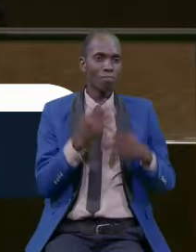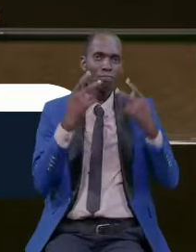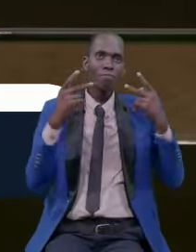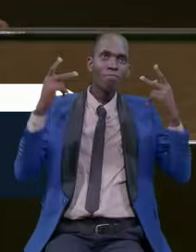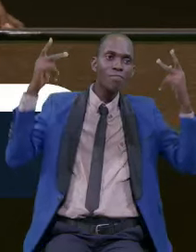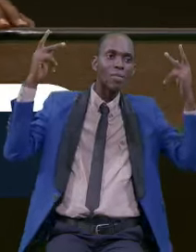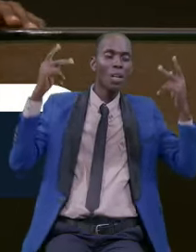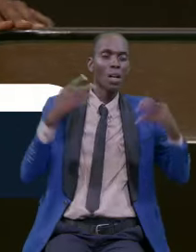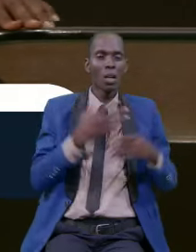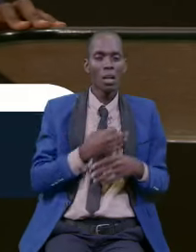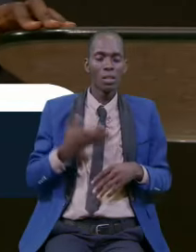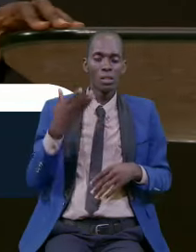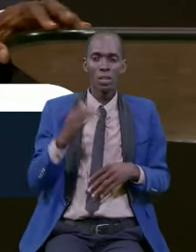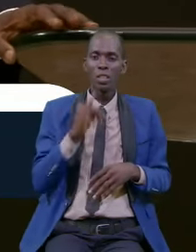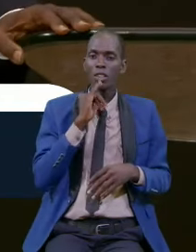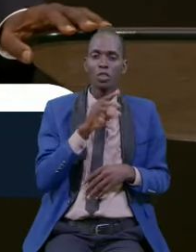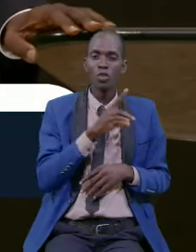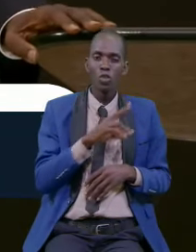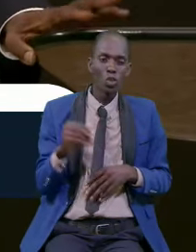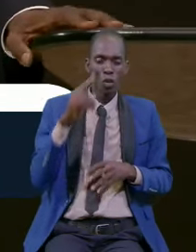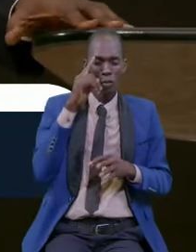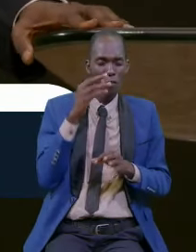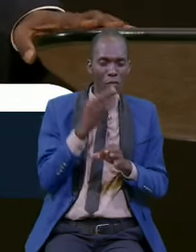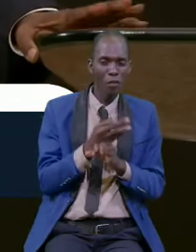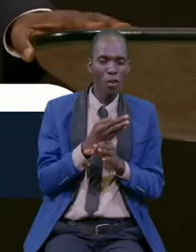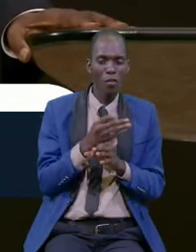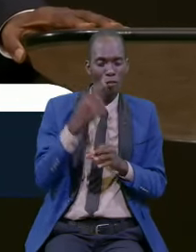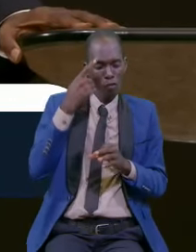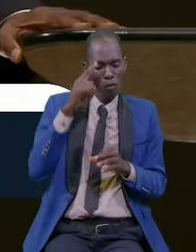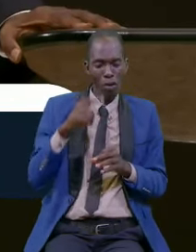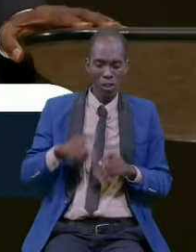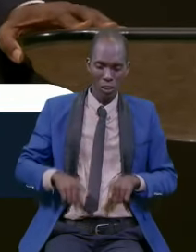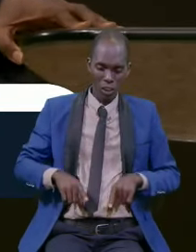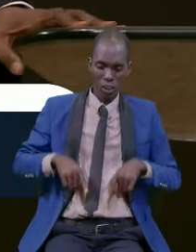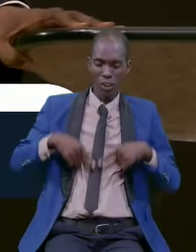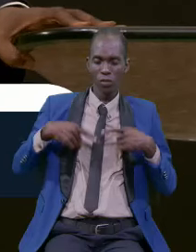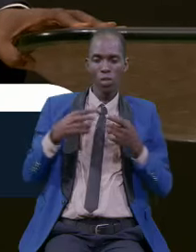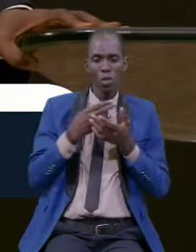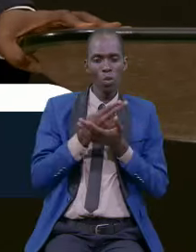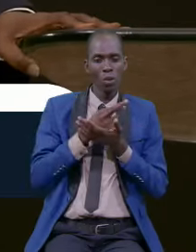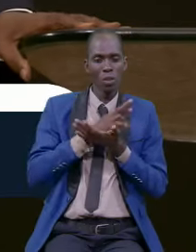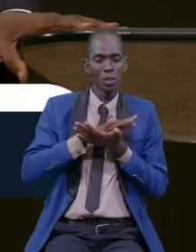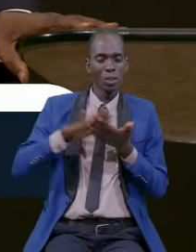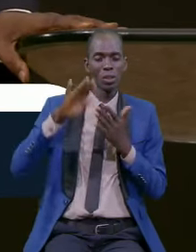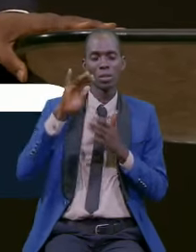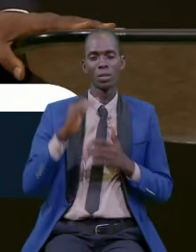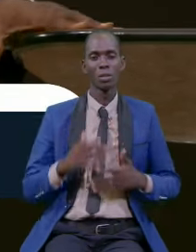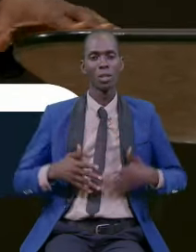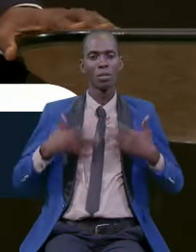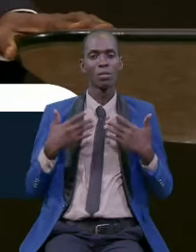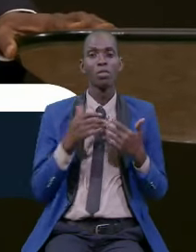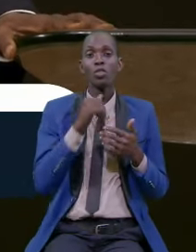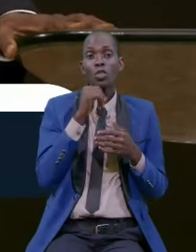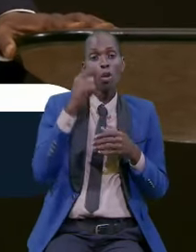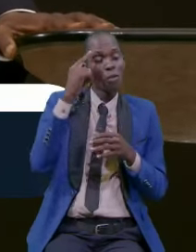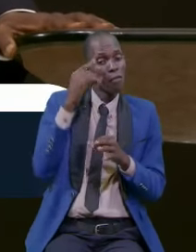no faith for living a righteous life. Not faith for things on earth,